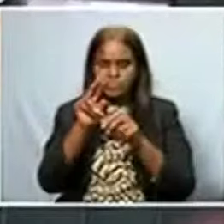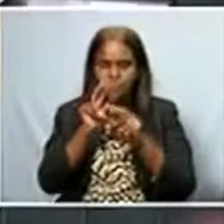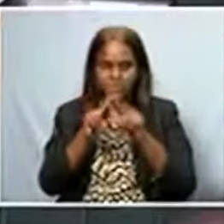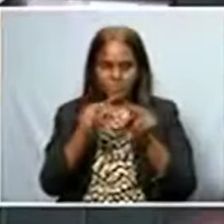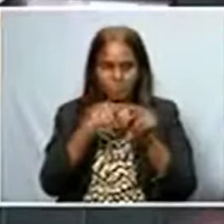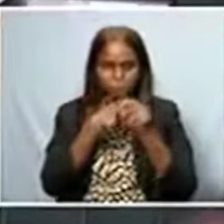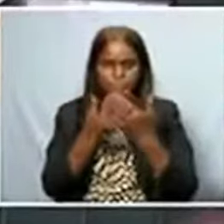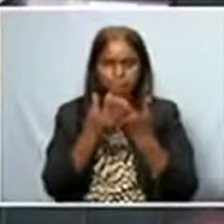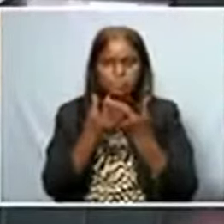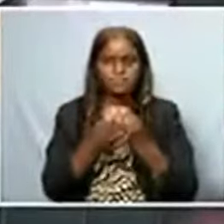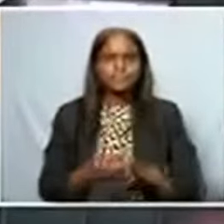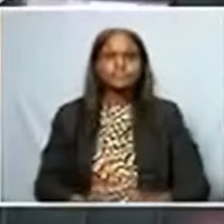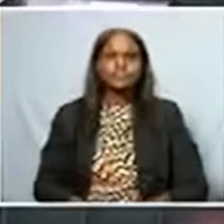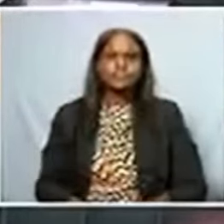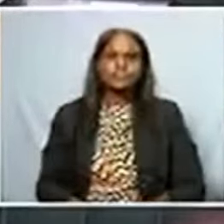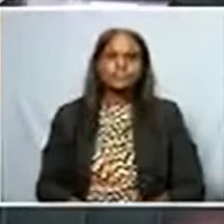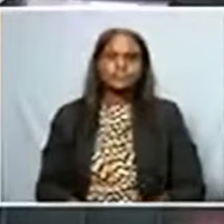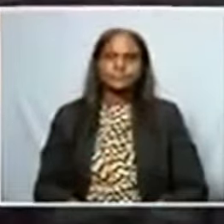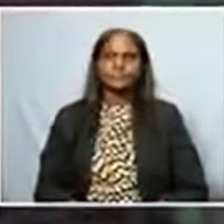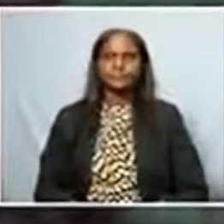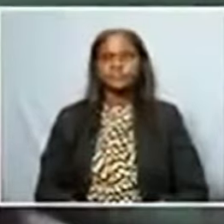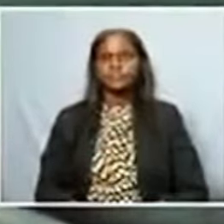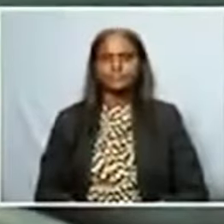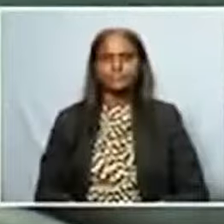I submit the first amendment.